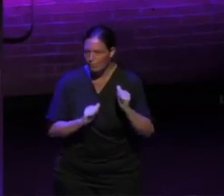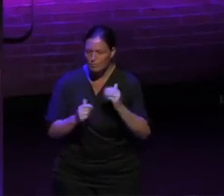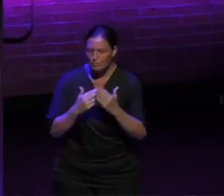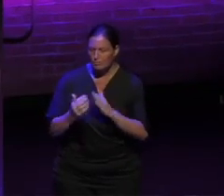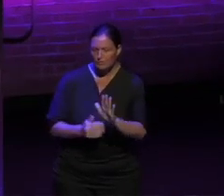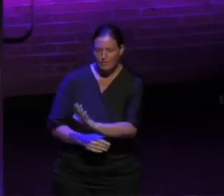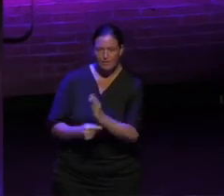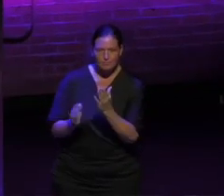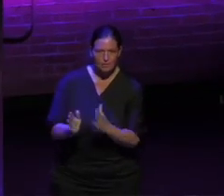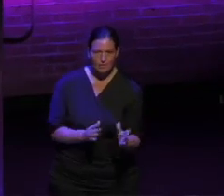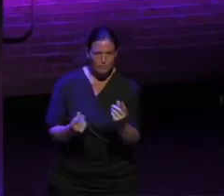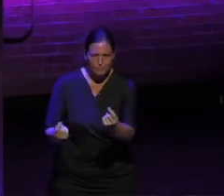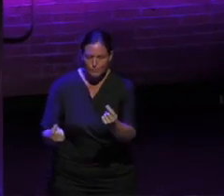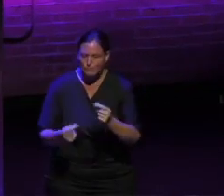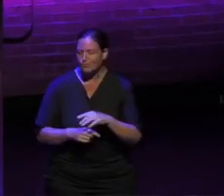have.